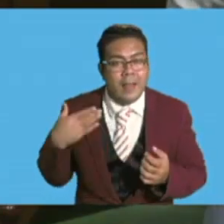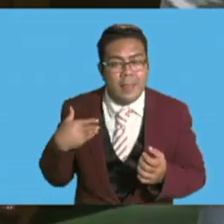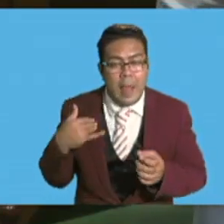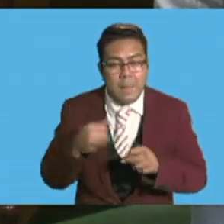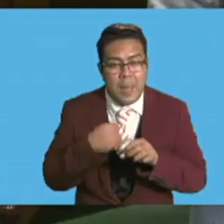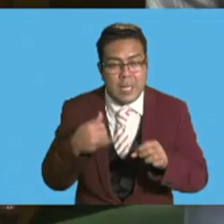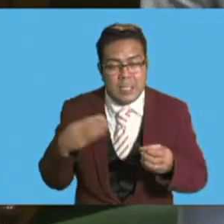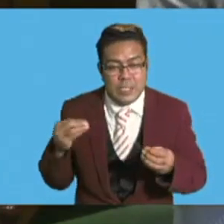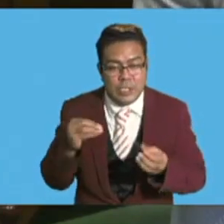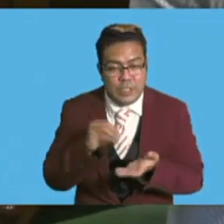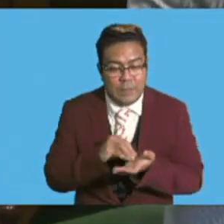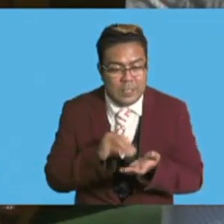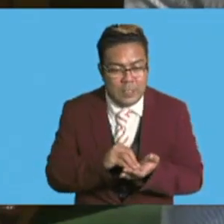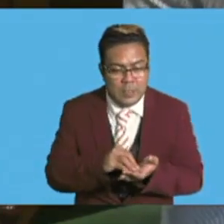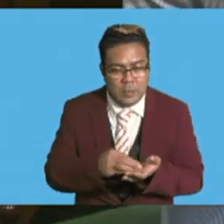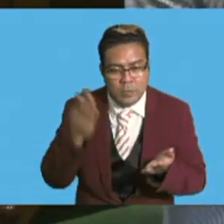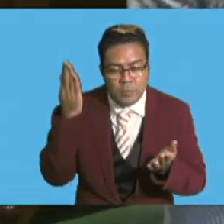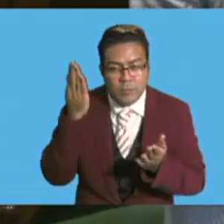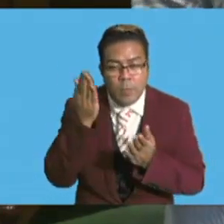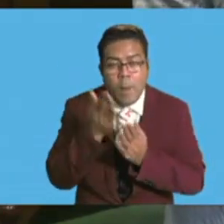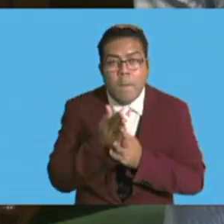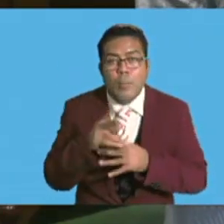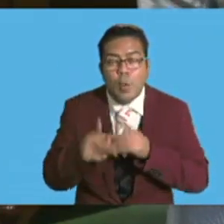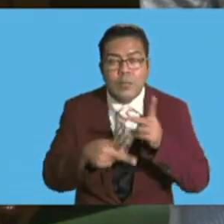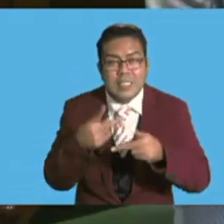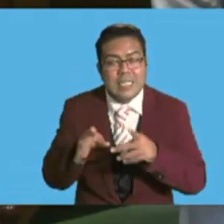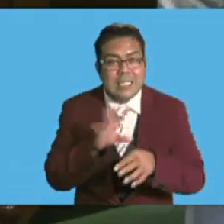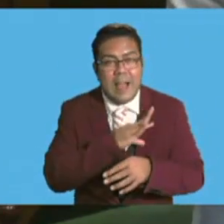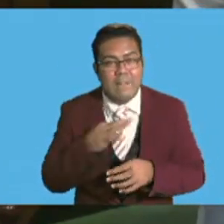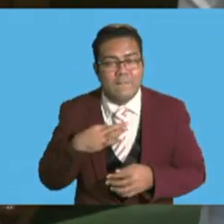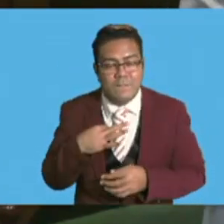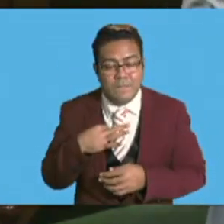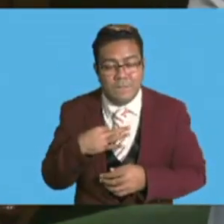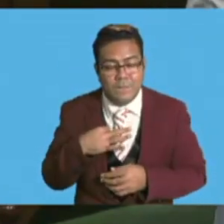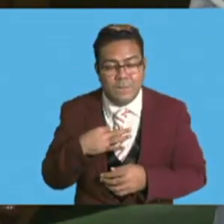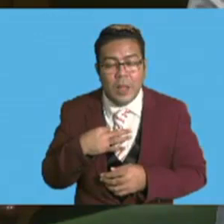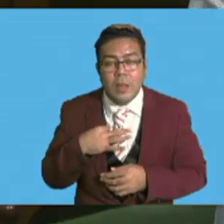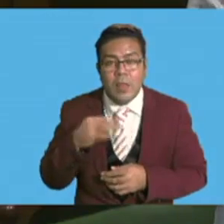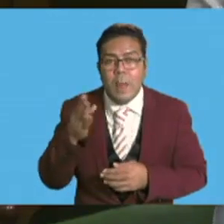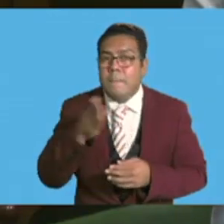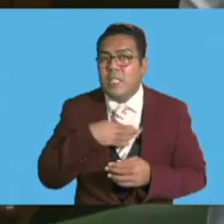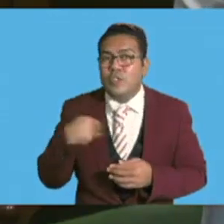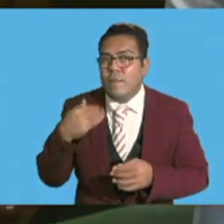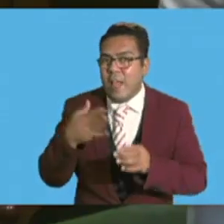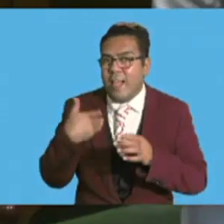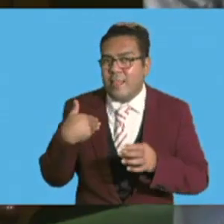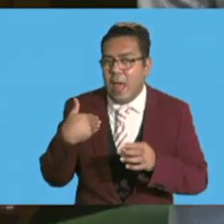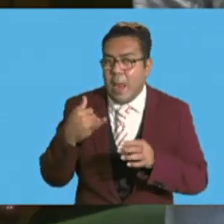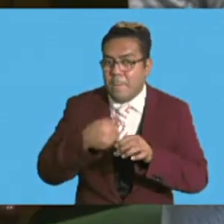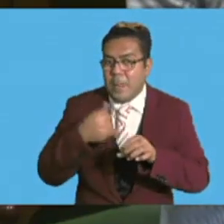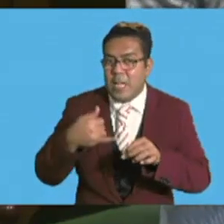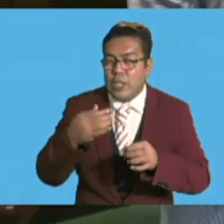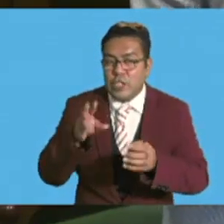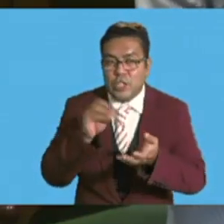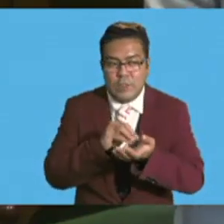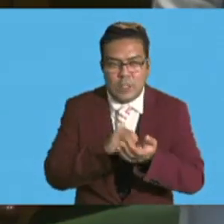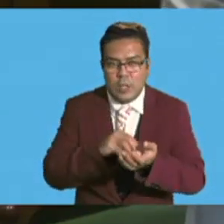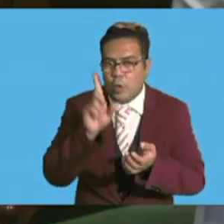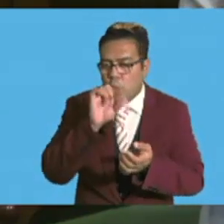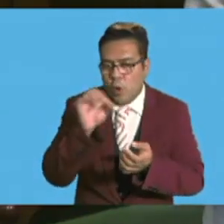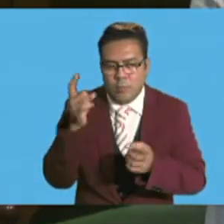quality, and deal appropriately with processes and staff who have faulted our people. The Ministry of Health and Medical Services does not